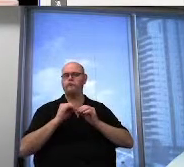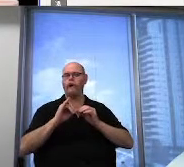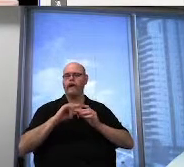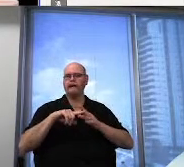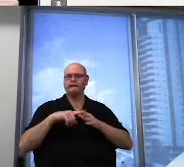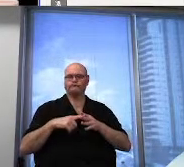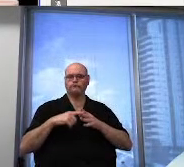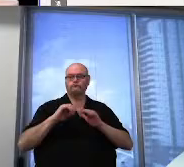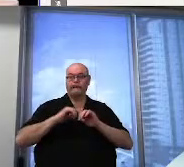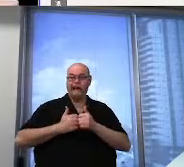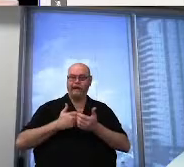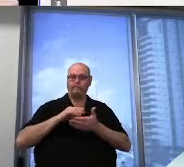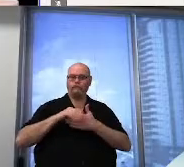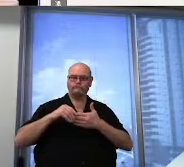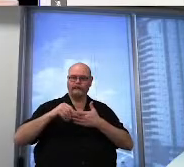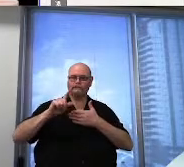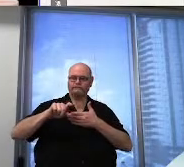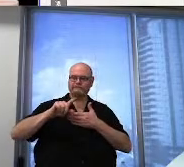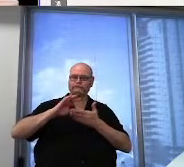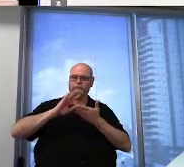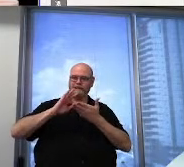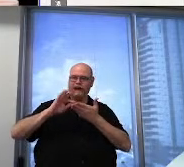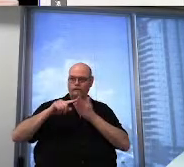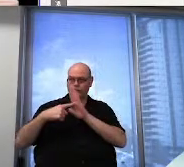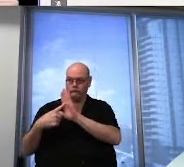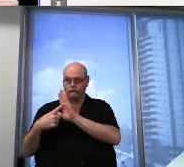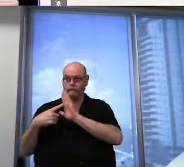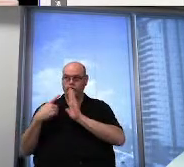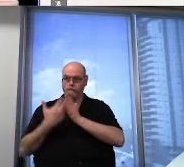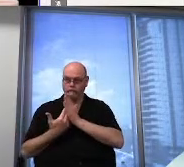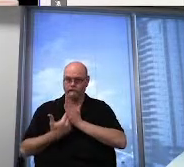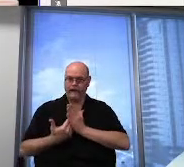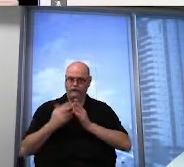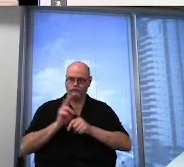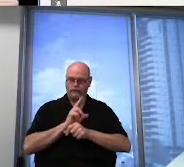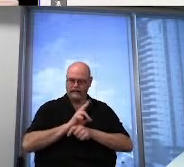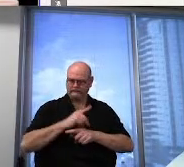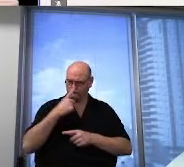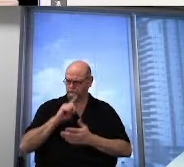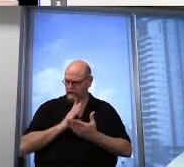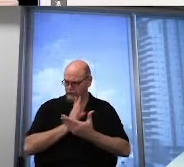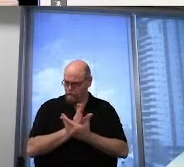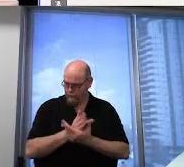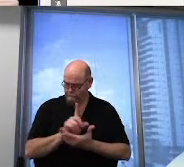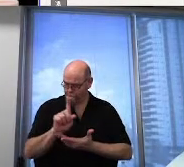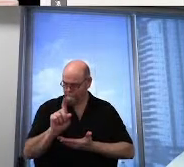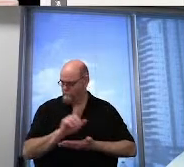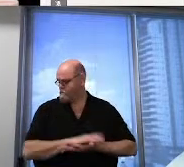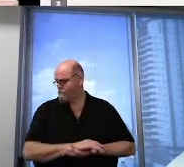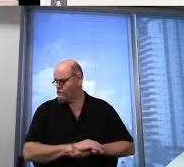and execution, how those dollars need to be accounted for and utilized.